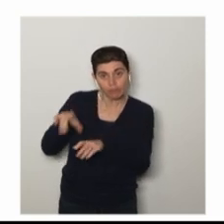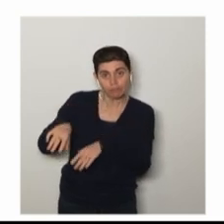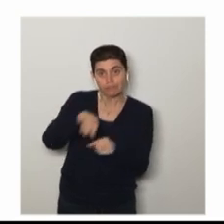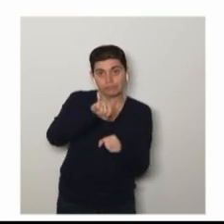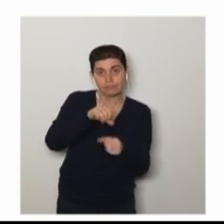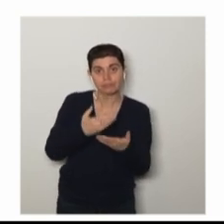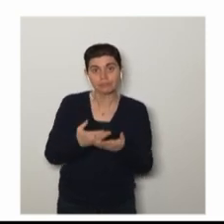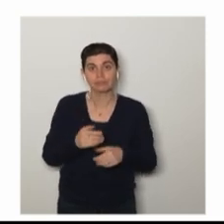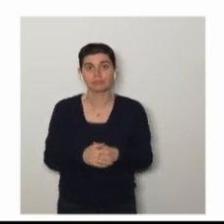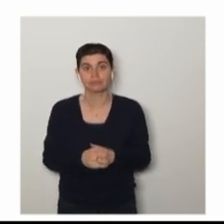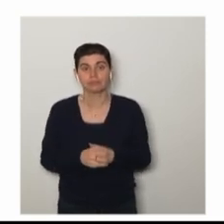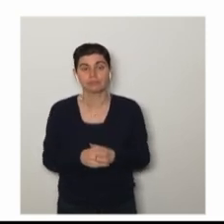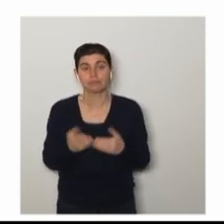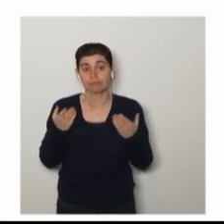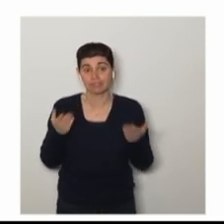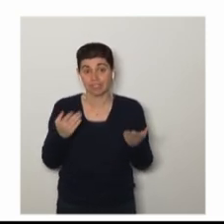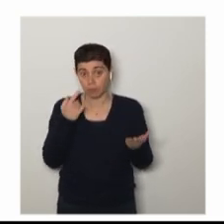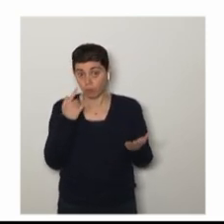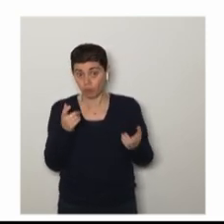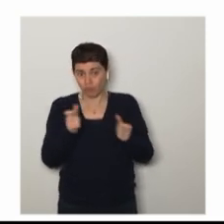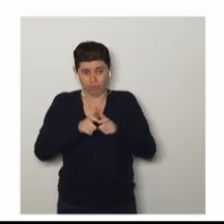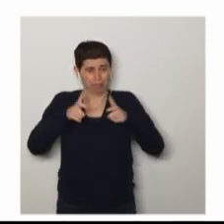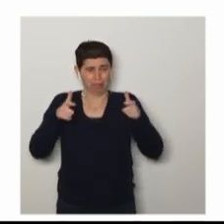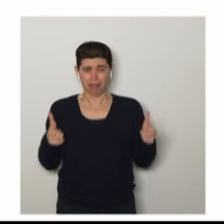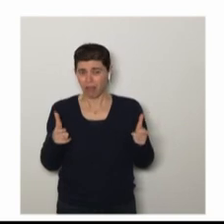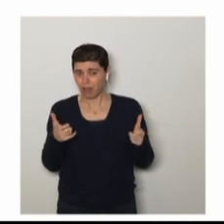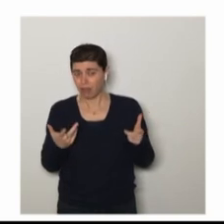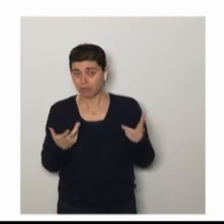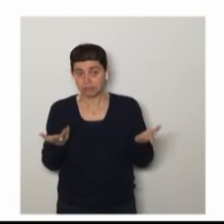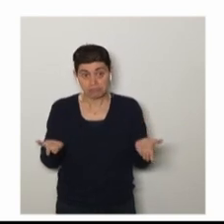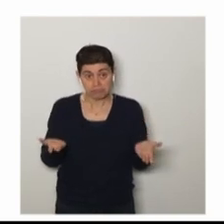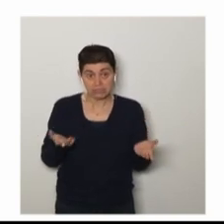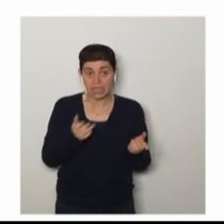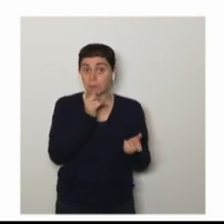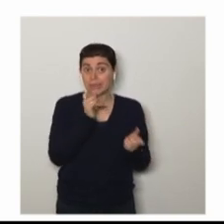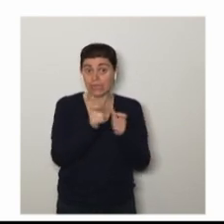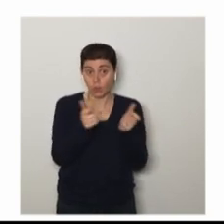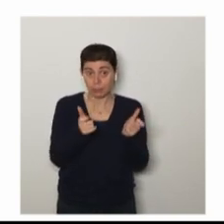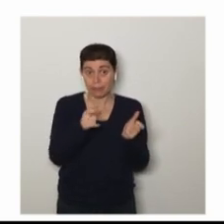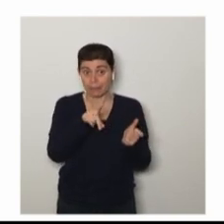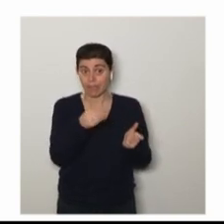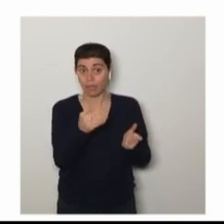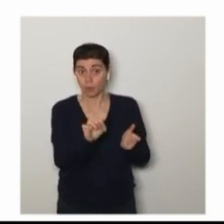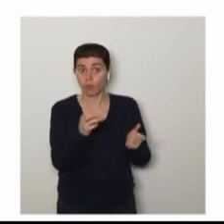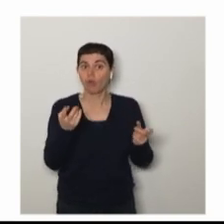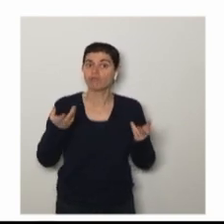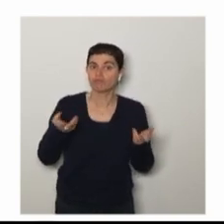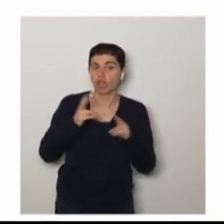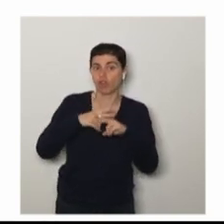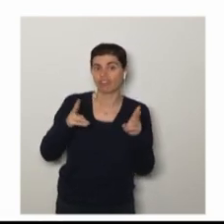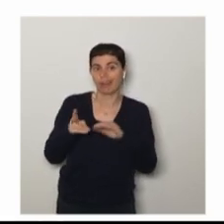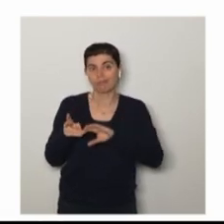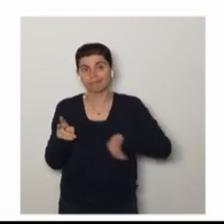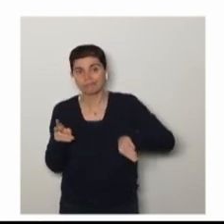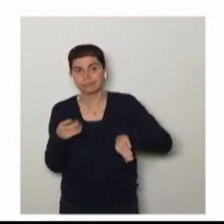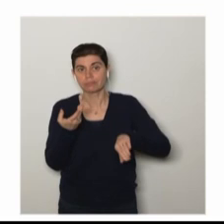case, the big companies, and what about the small and medium companies? Usually they're a step aside from these initiatives.